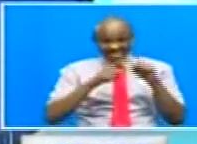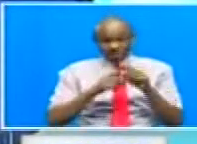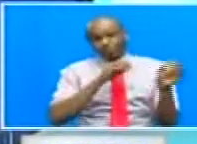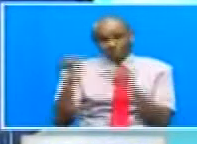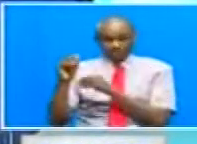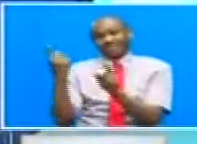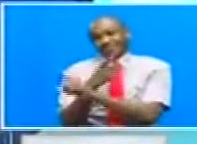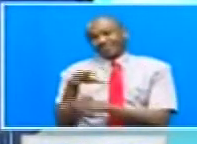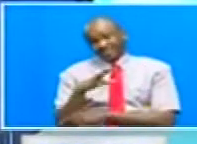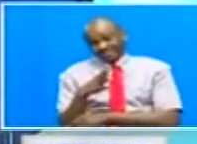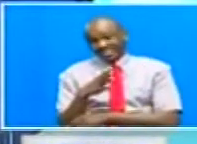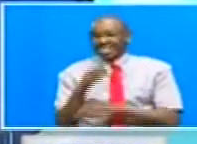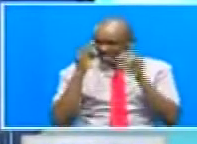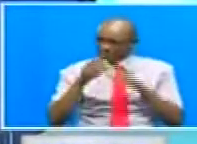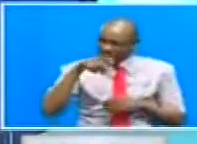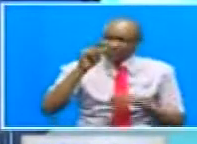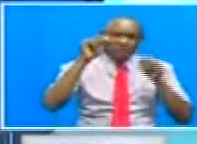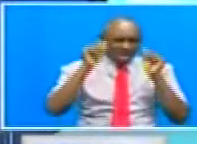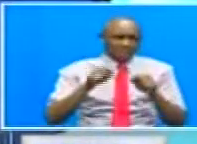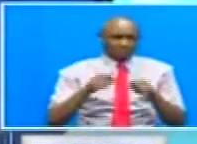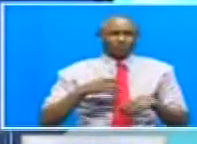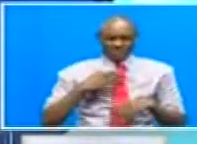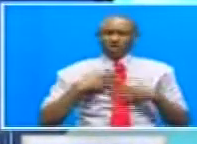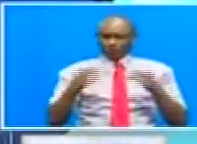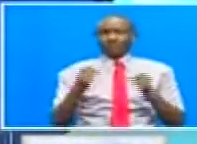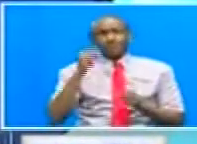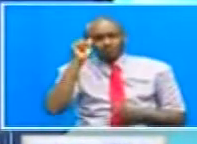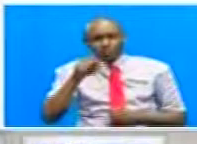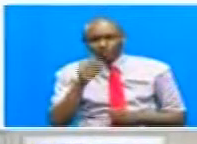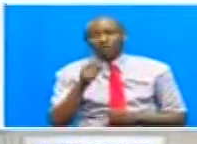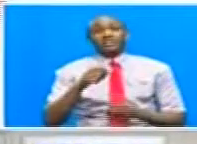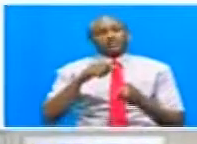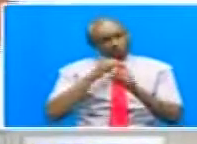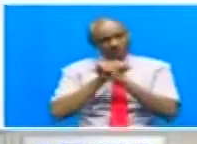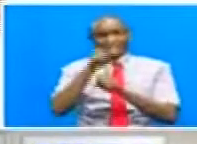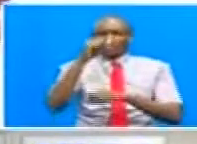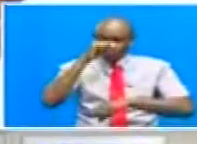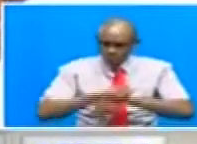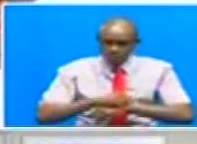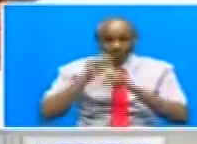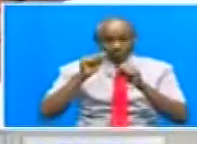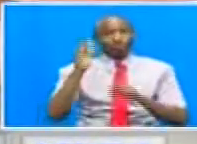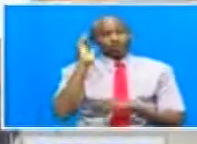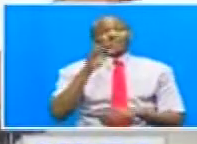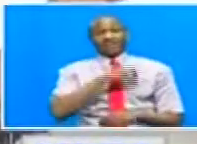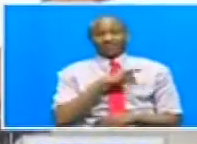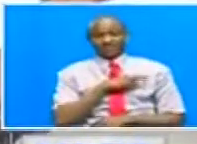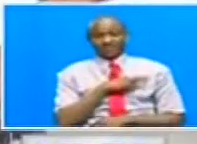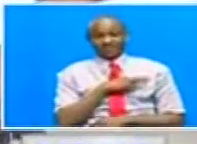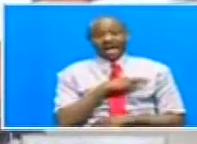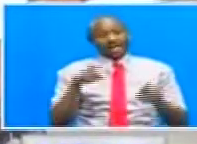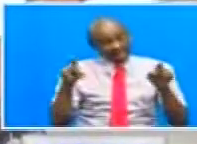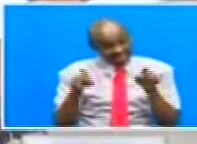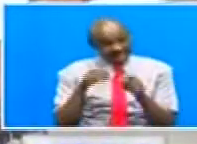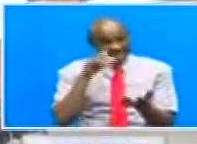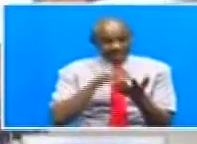move and all that. Mm-hmm. So if you are able to feel confident that I can come out and stand for this school and it's going to benefit. And then again, also in